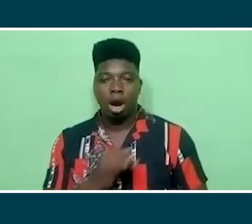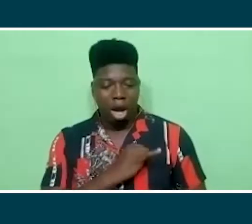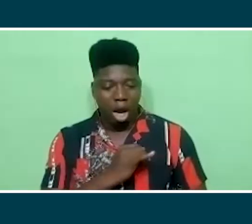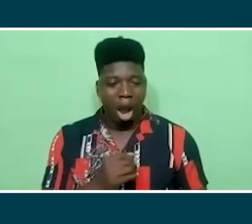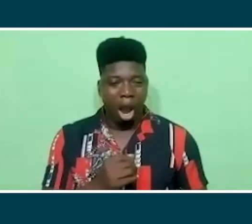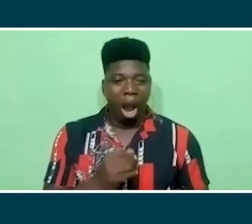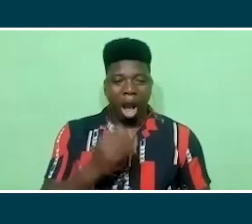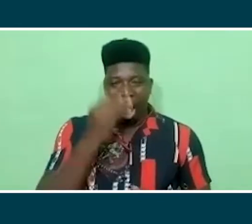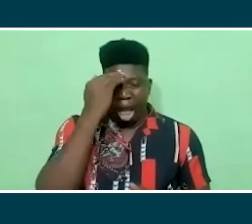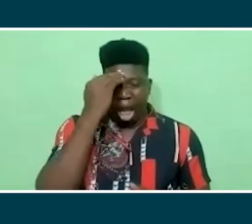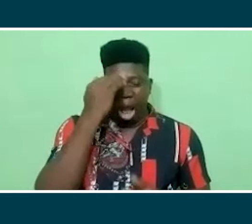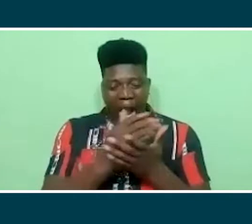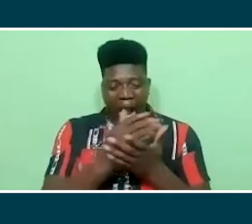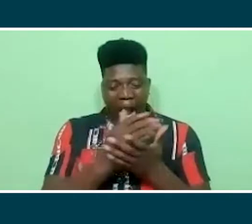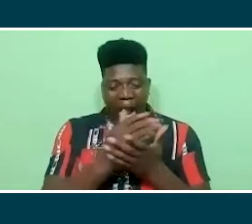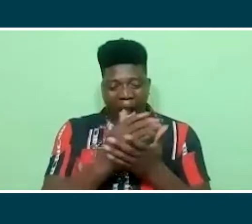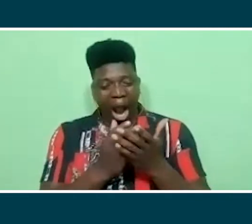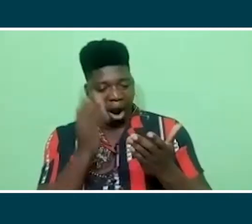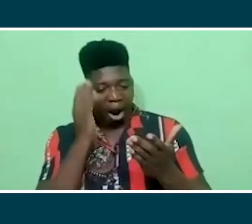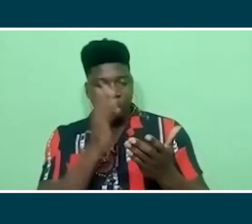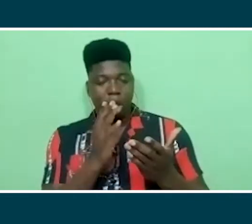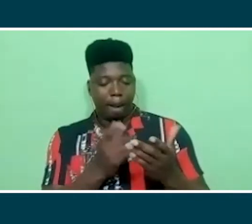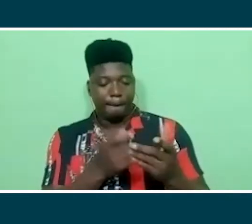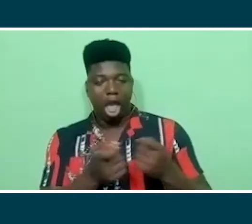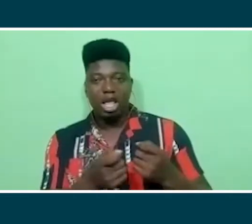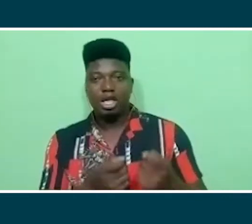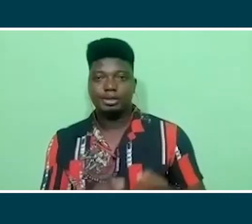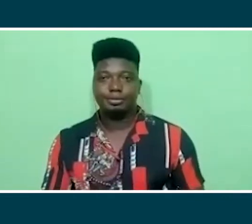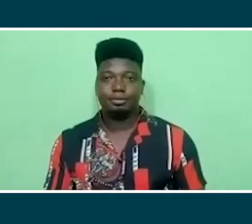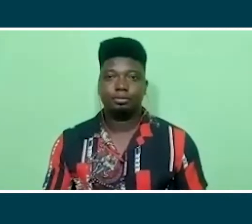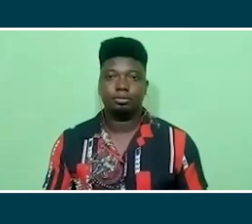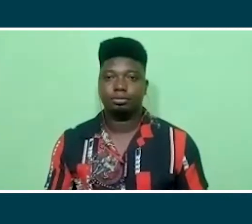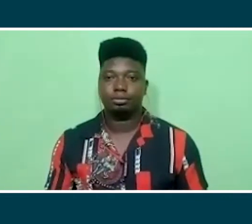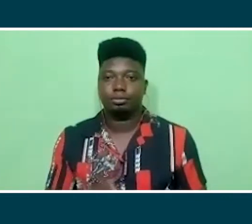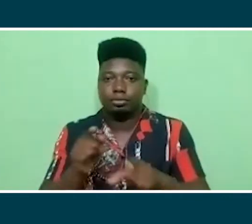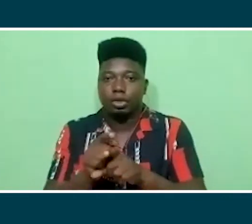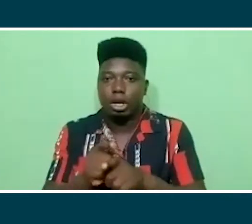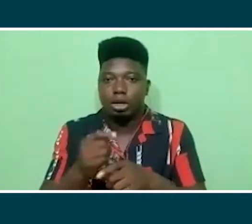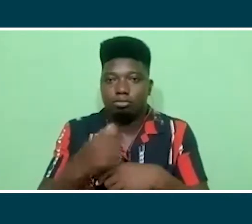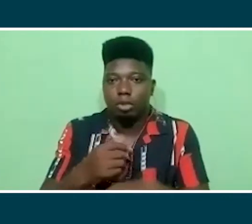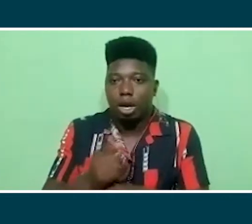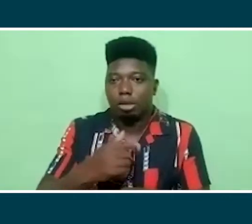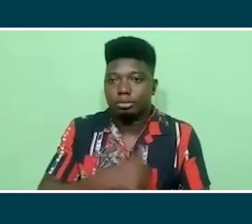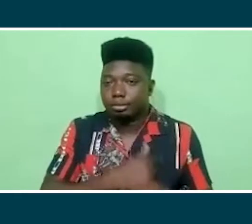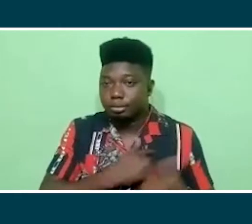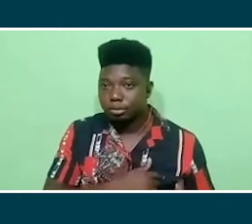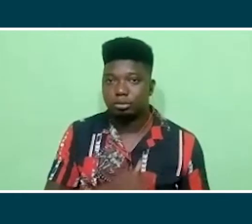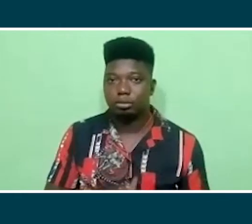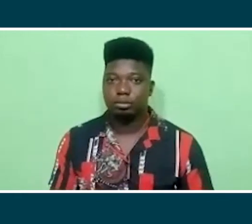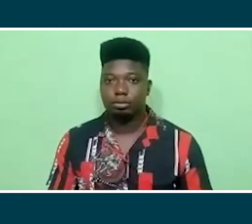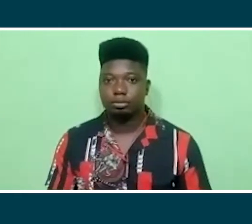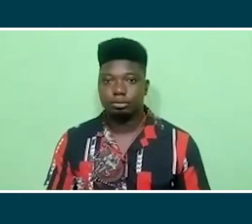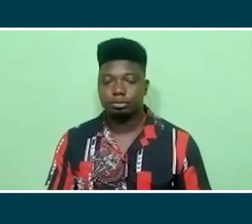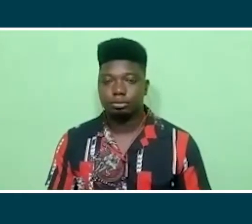want to micromanage or overstep, but like, it is breaking my heart seeing these kids go in on this little dude. I just need to